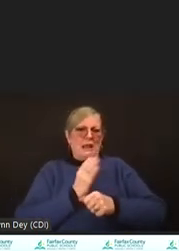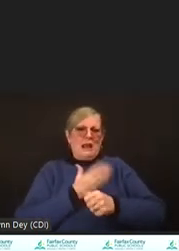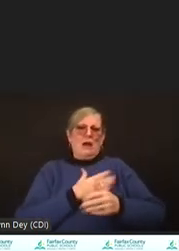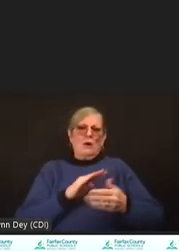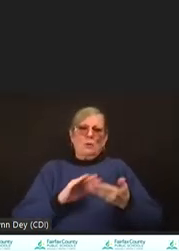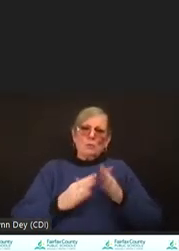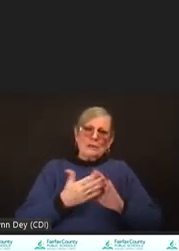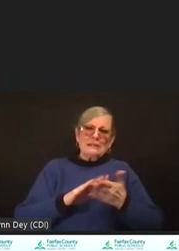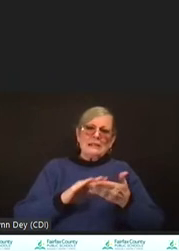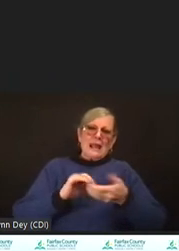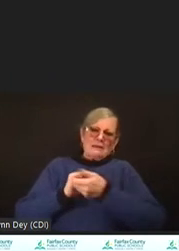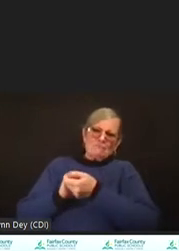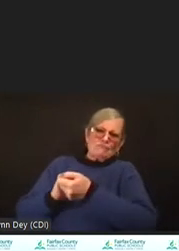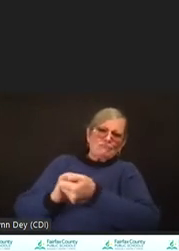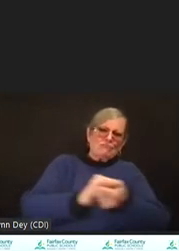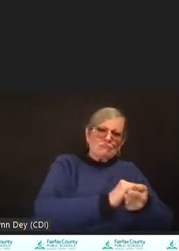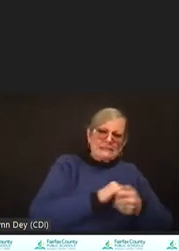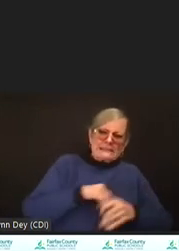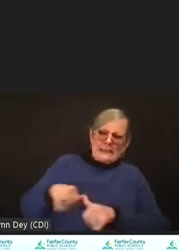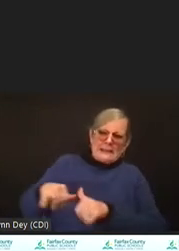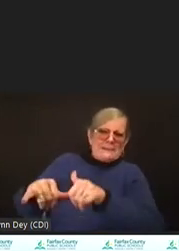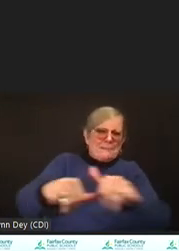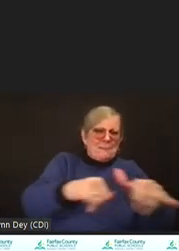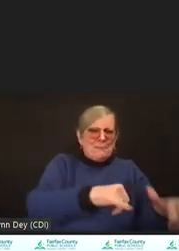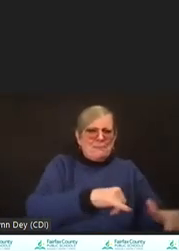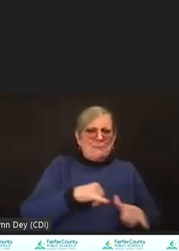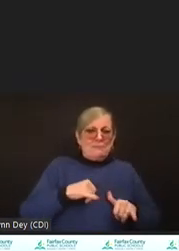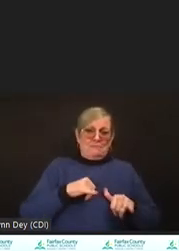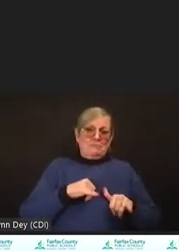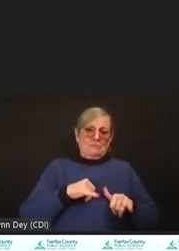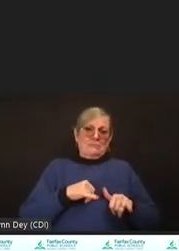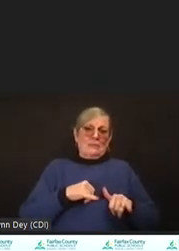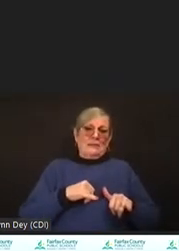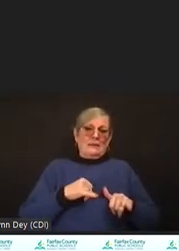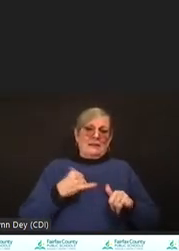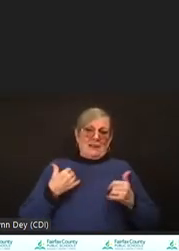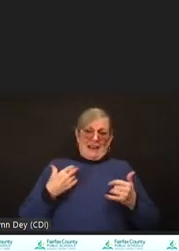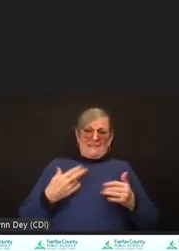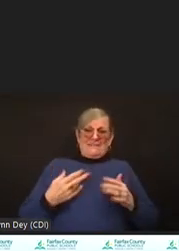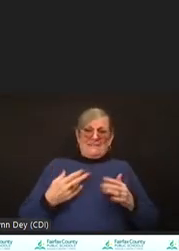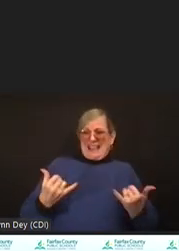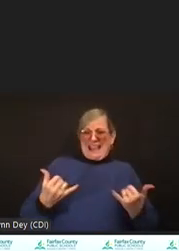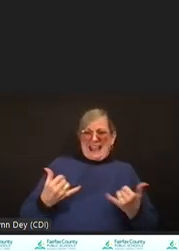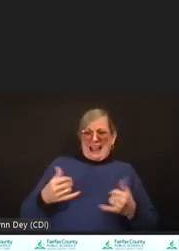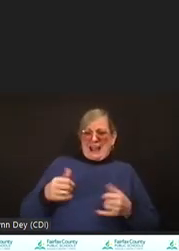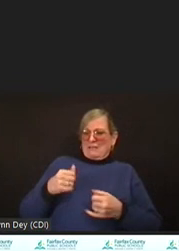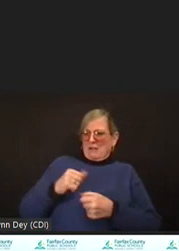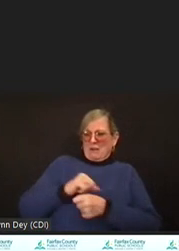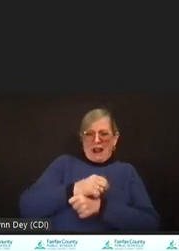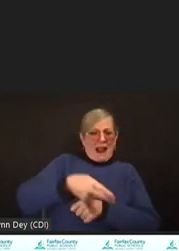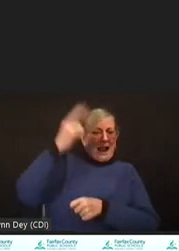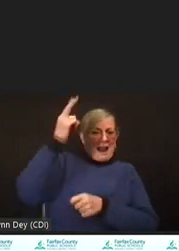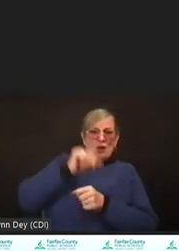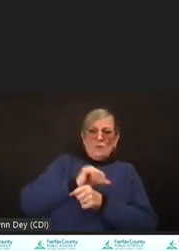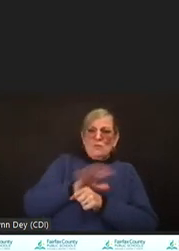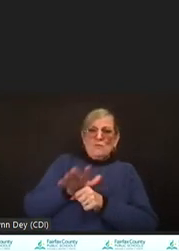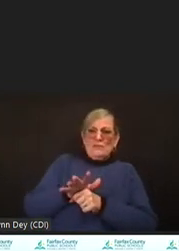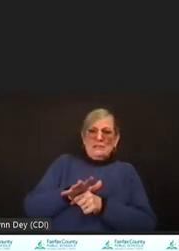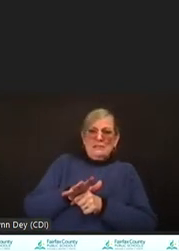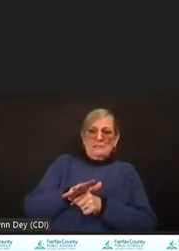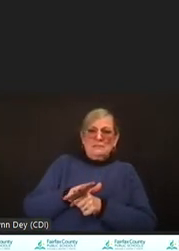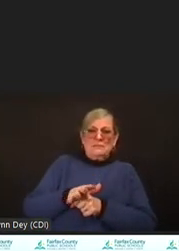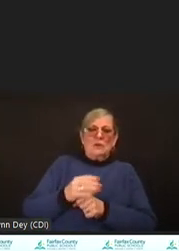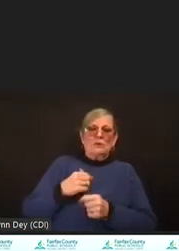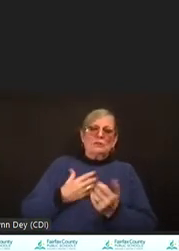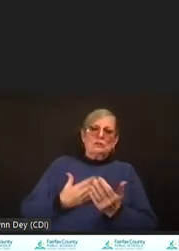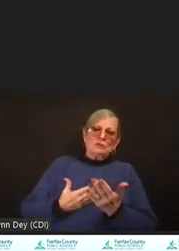this time, with high levels of community transmission, universal masking is recommended. We now want to talk